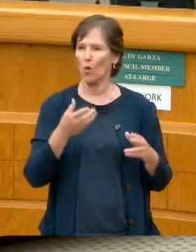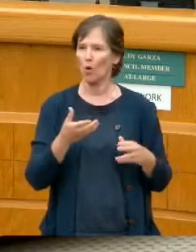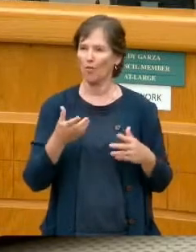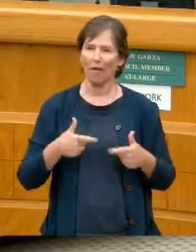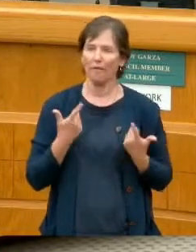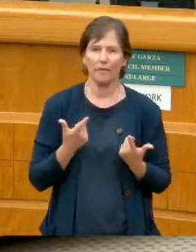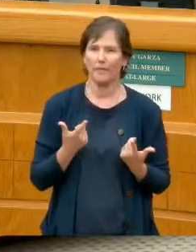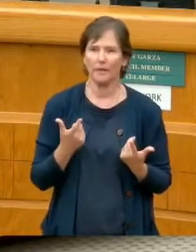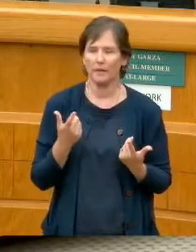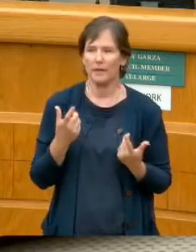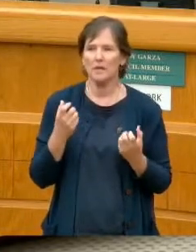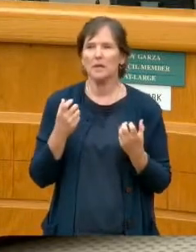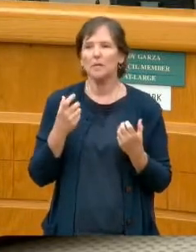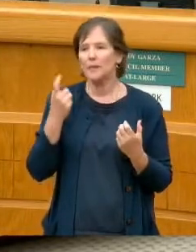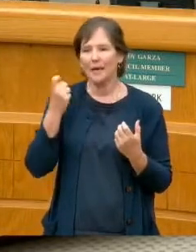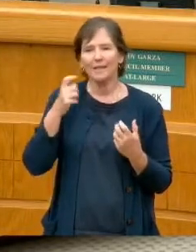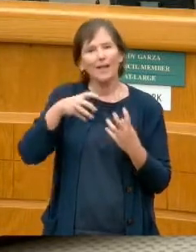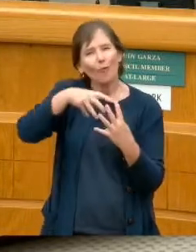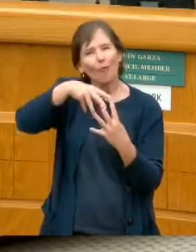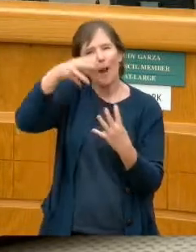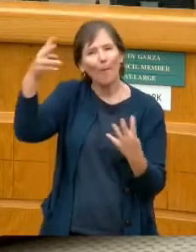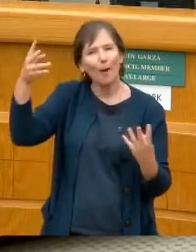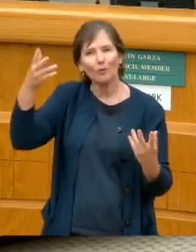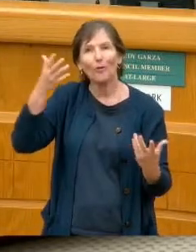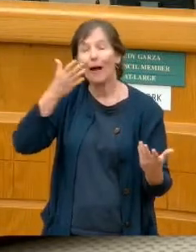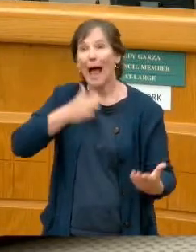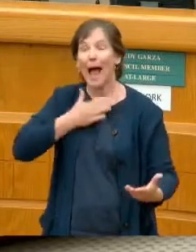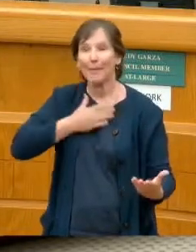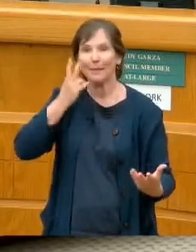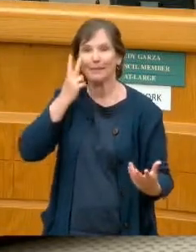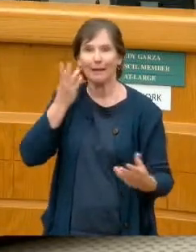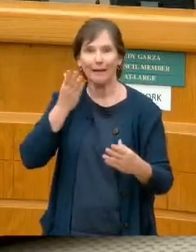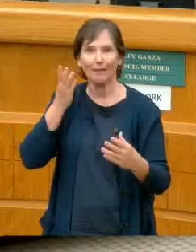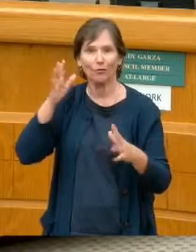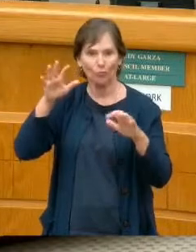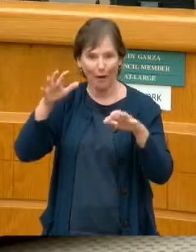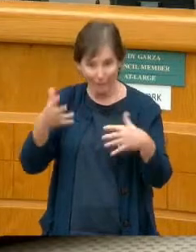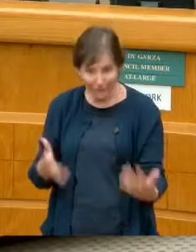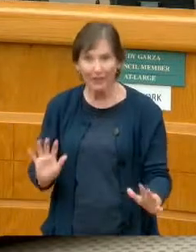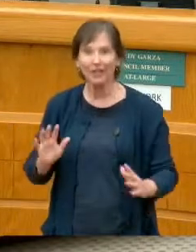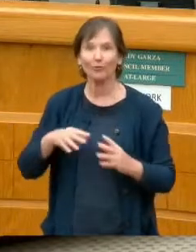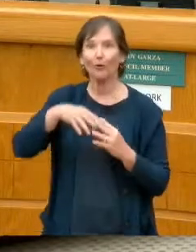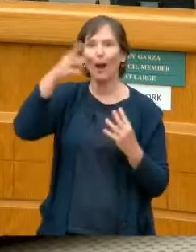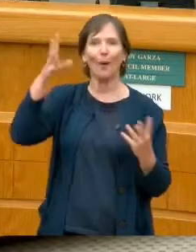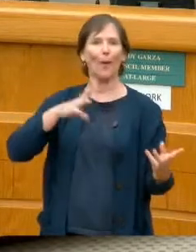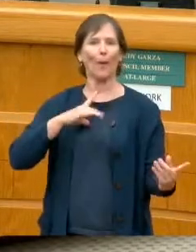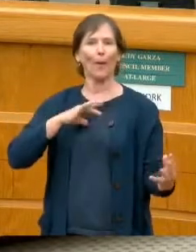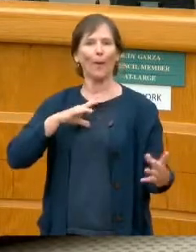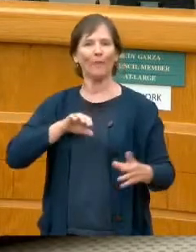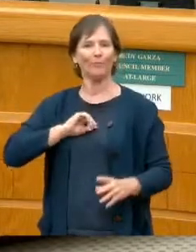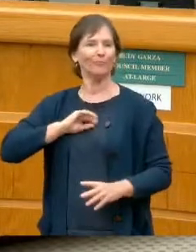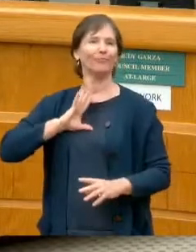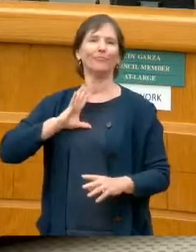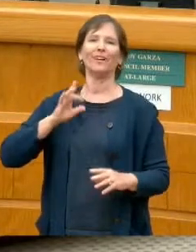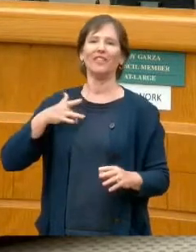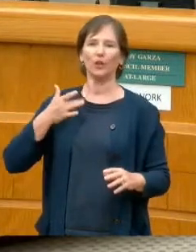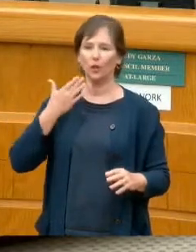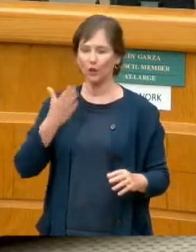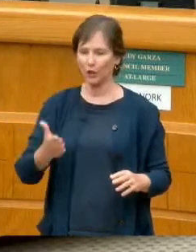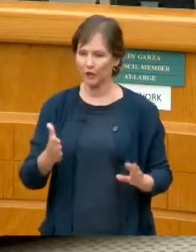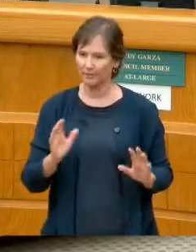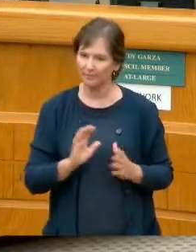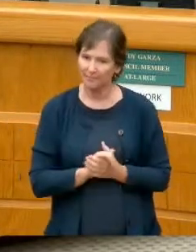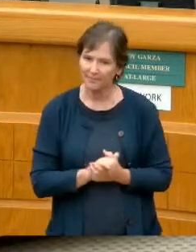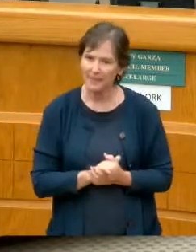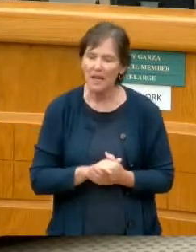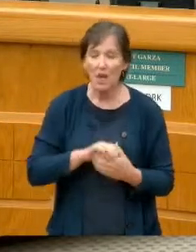happy thing to see after a rain, that rainbow. And COVID-19 has brought a lot of gray skies to our community.